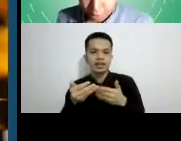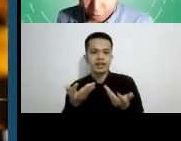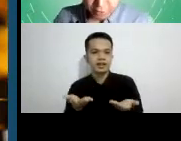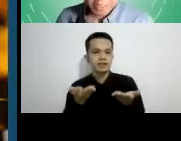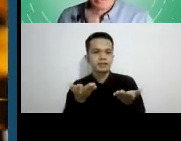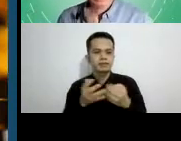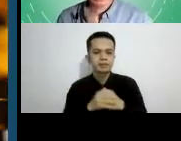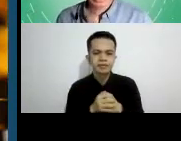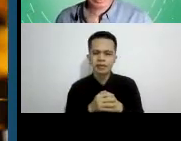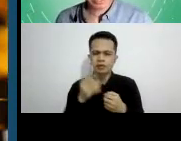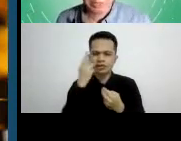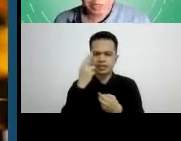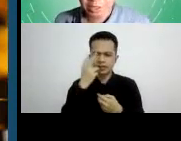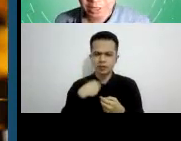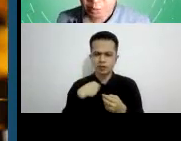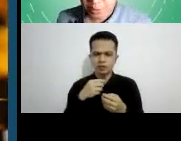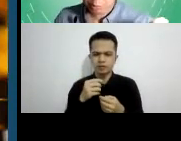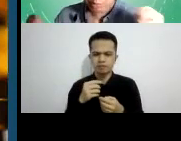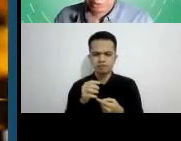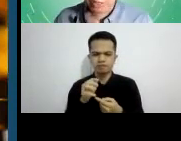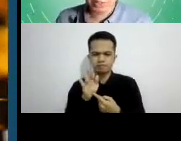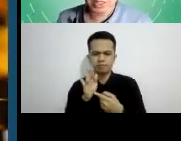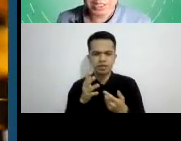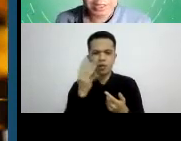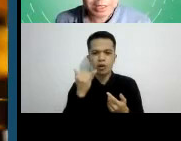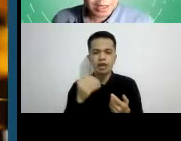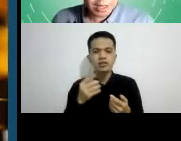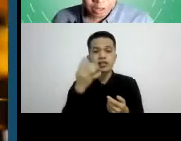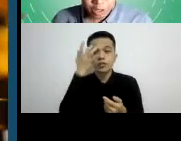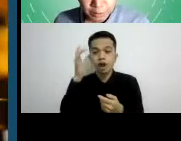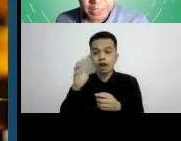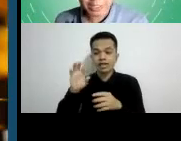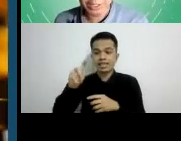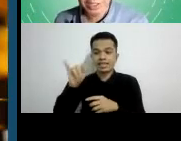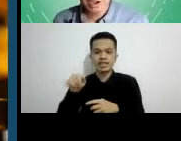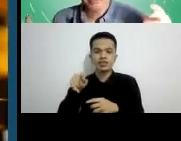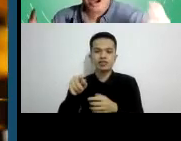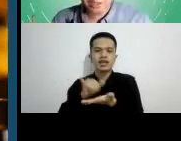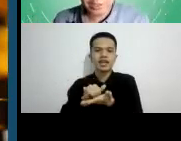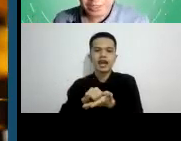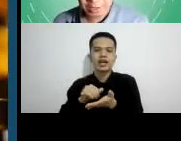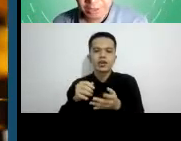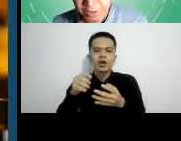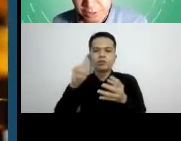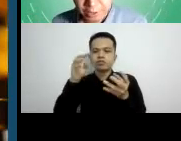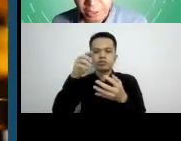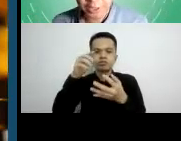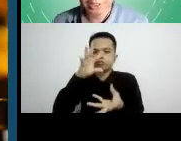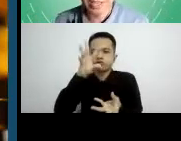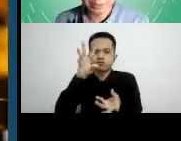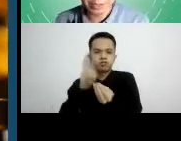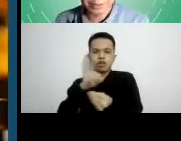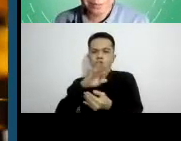And the reason I wanted to take special emphasis on this is because when we look at smart cities, they are the culmination of all of these